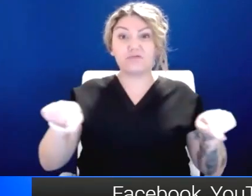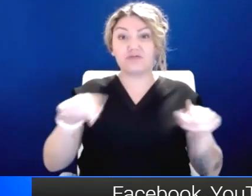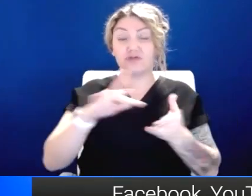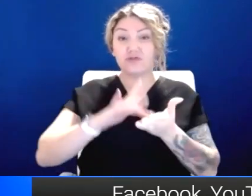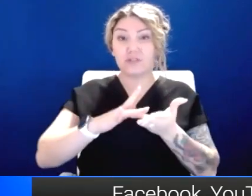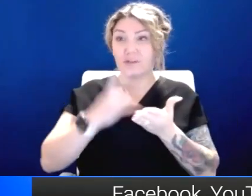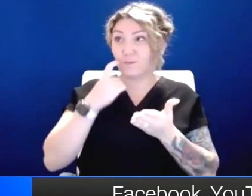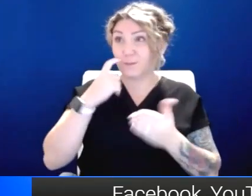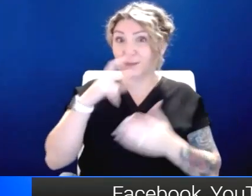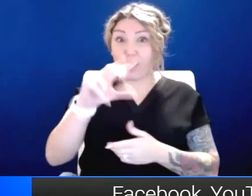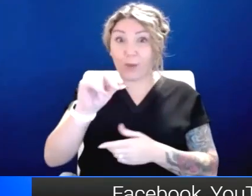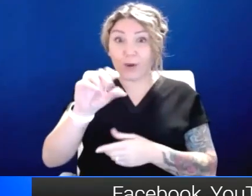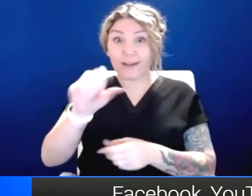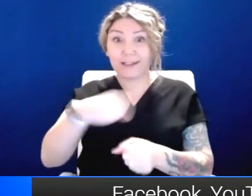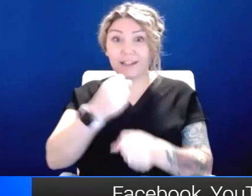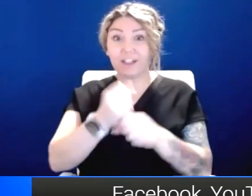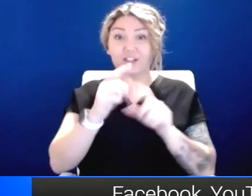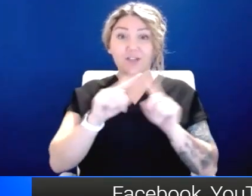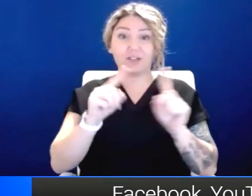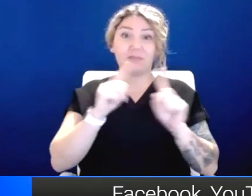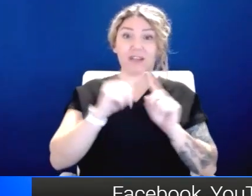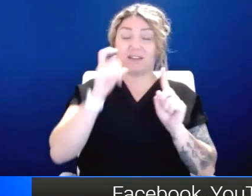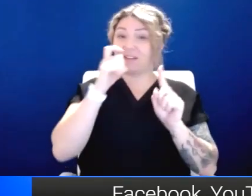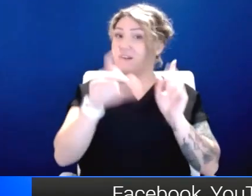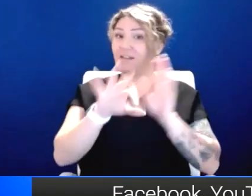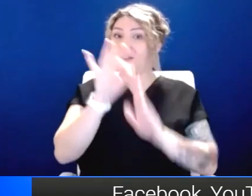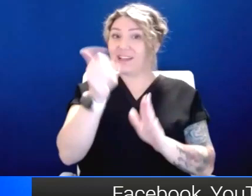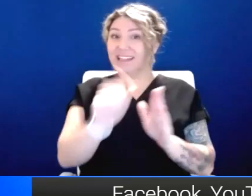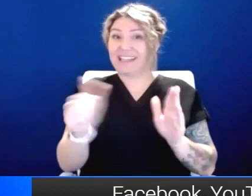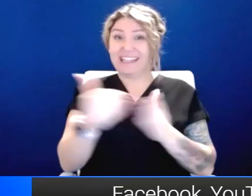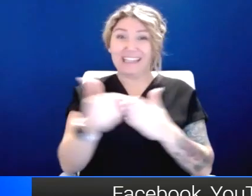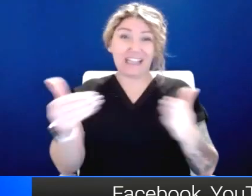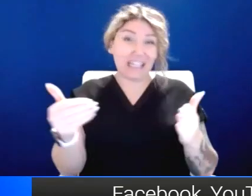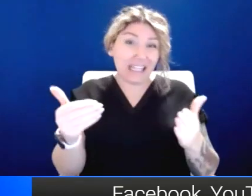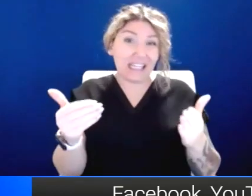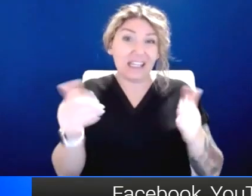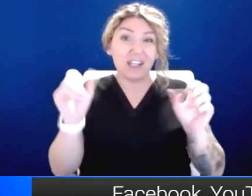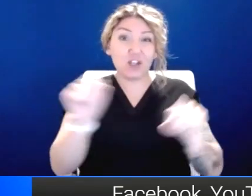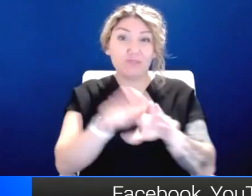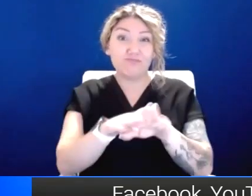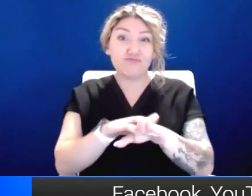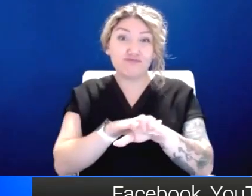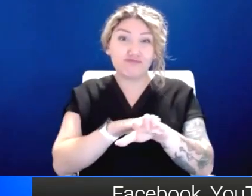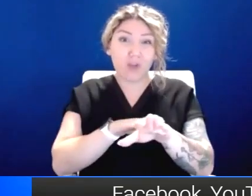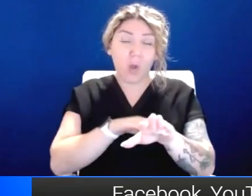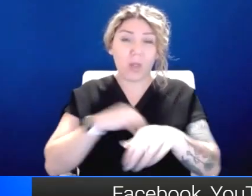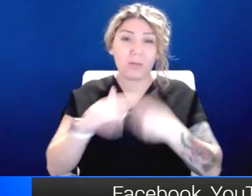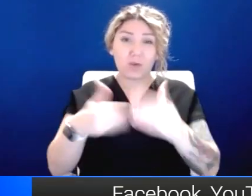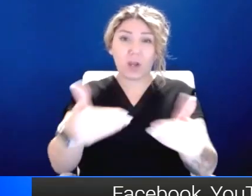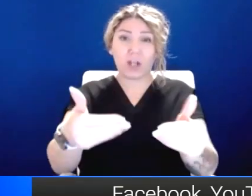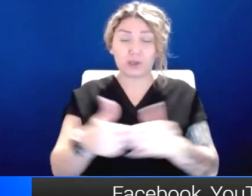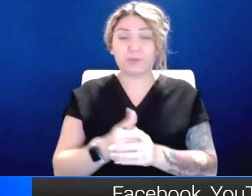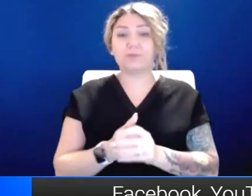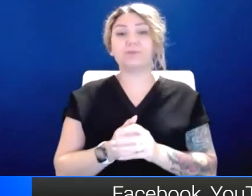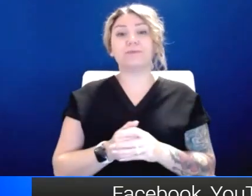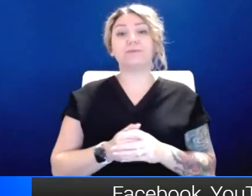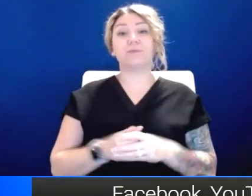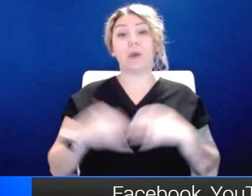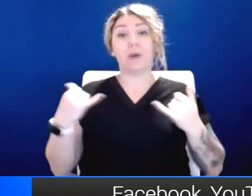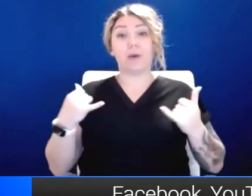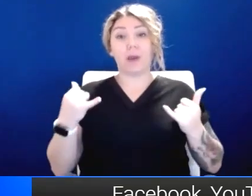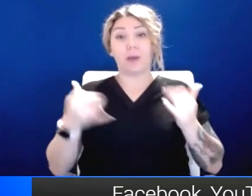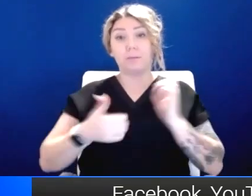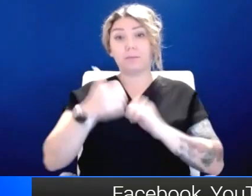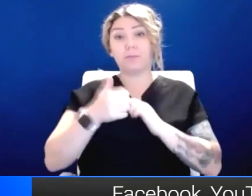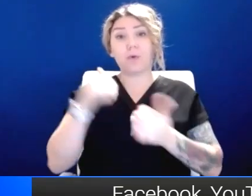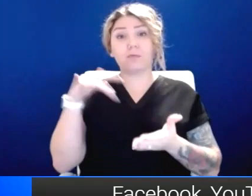years. It's just that we have not found anything that could slow the progression down. Right now, most of the studies looking